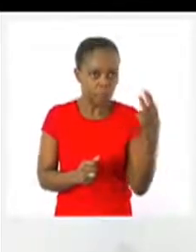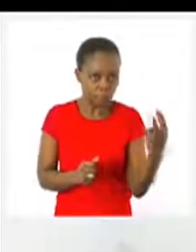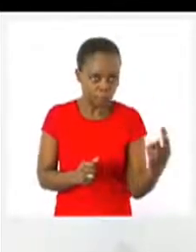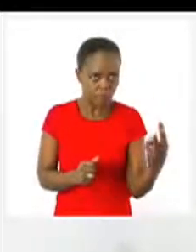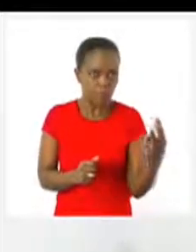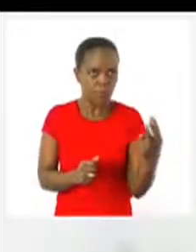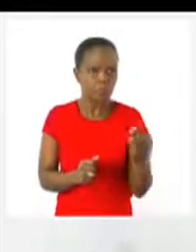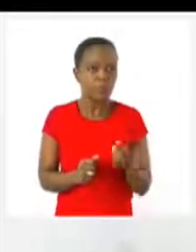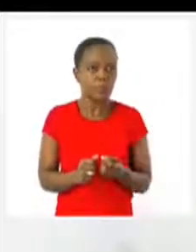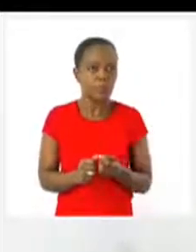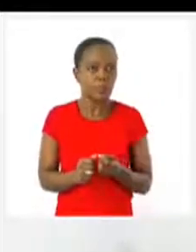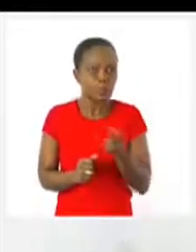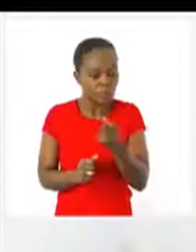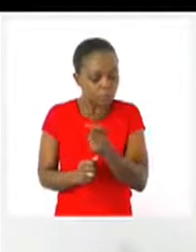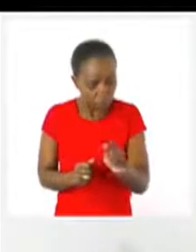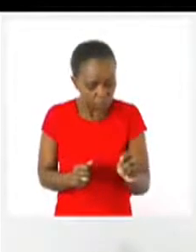3.